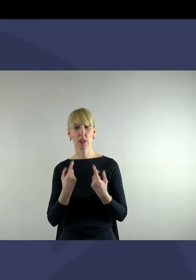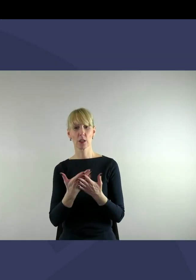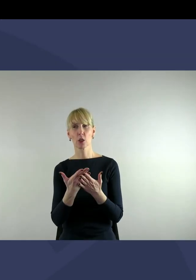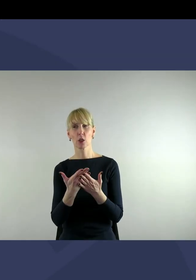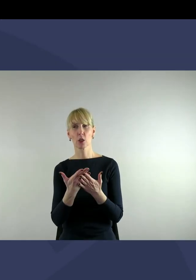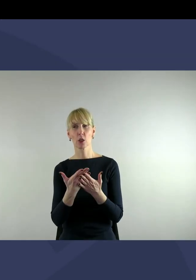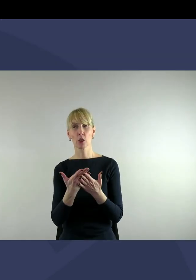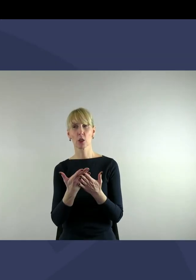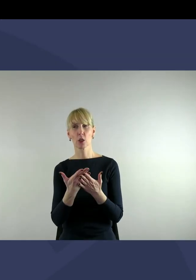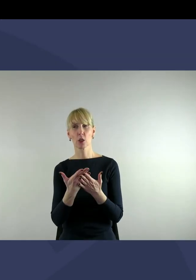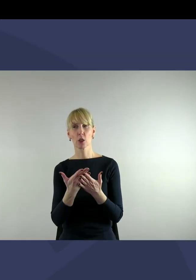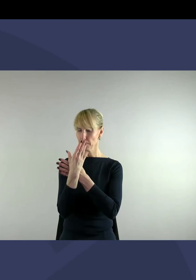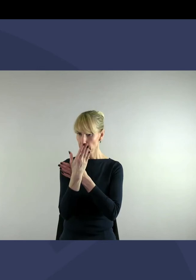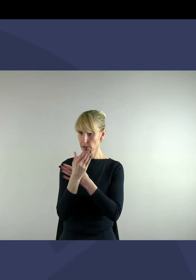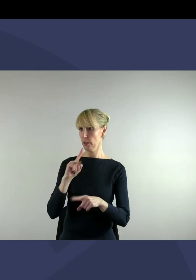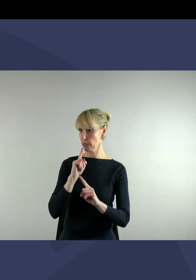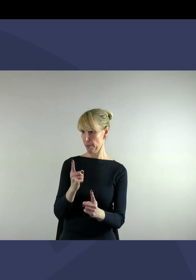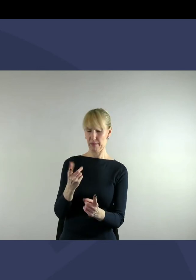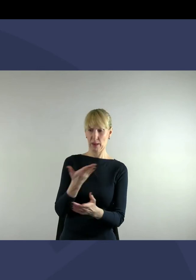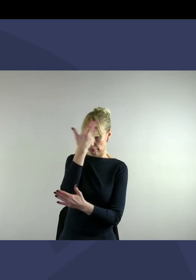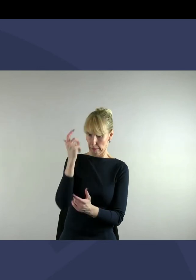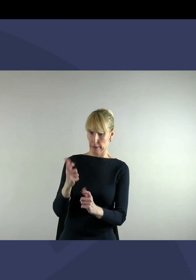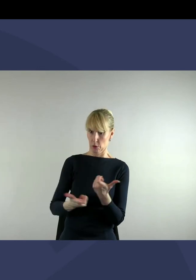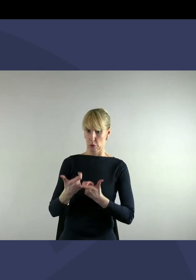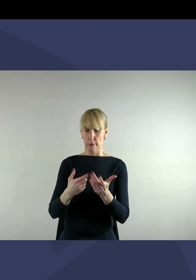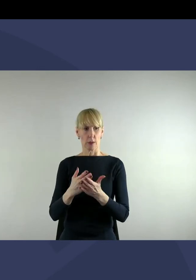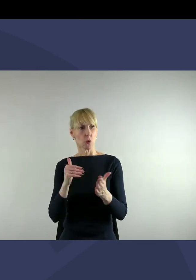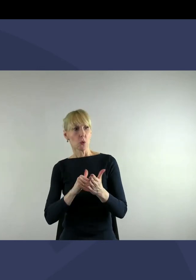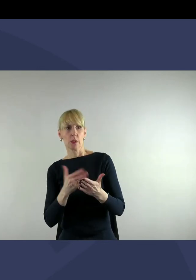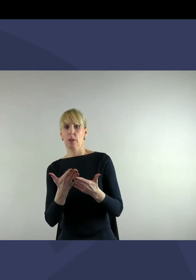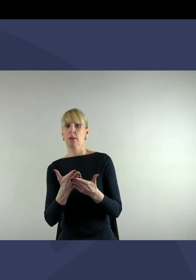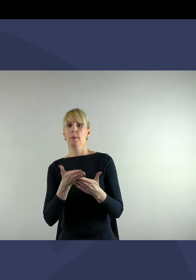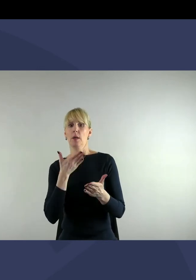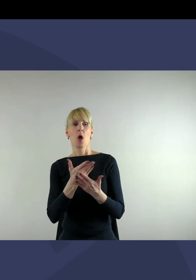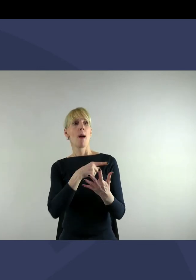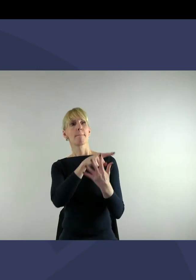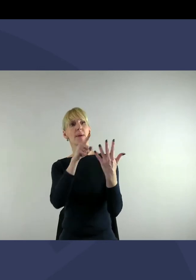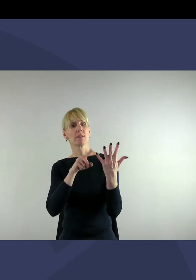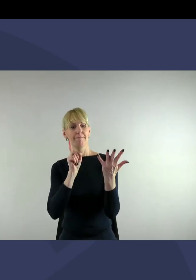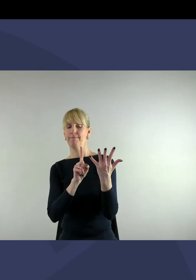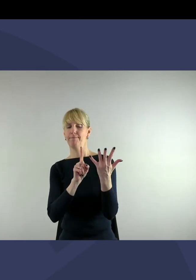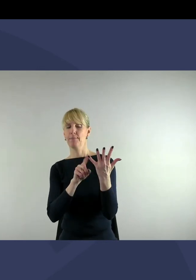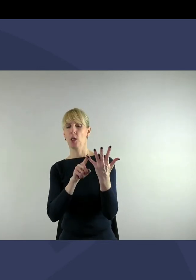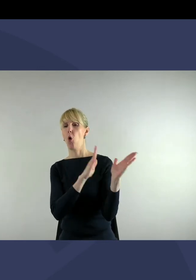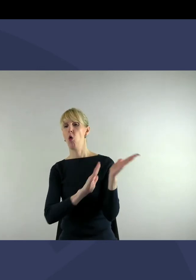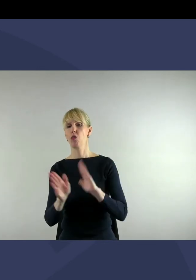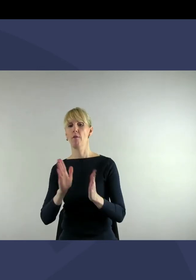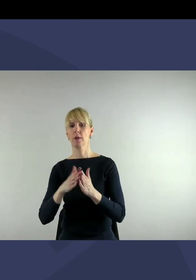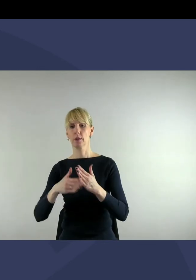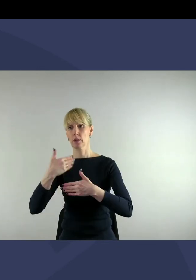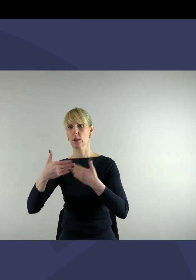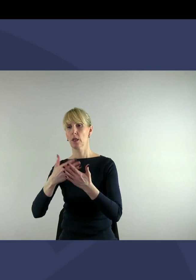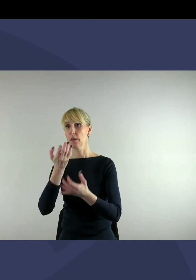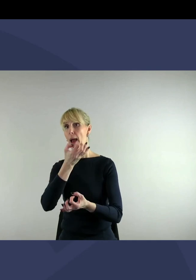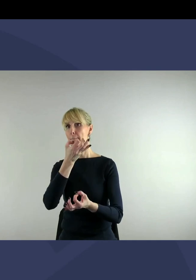through such surprising, shocking, unpredictable events. Each of these 5 points is important, but the last one,